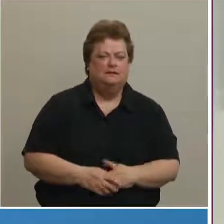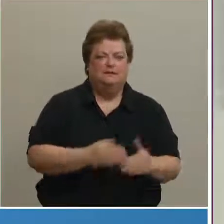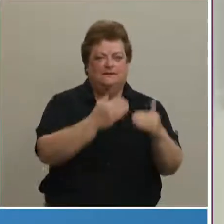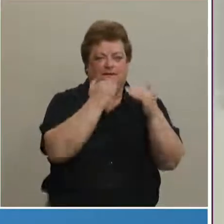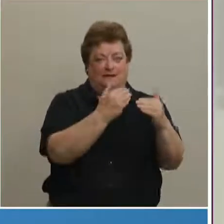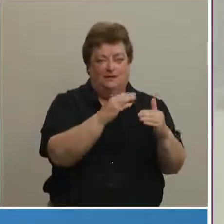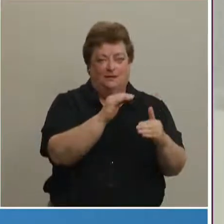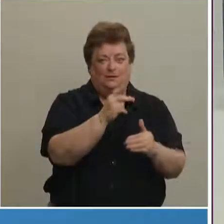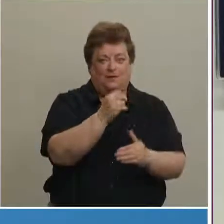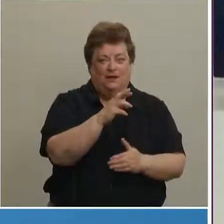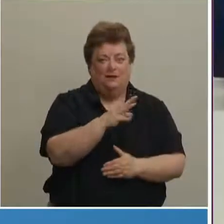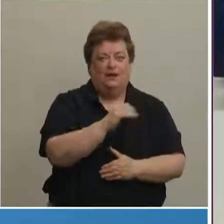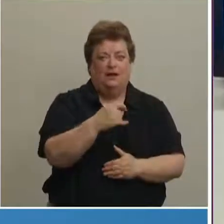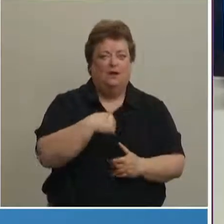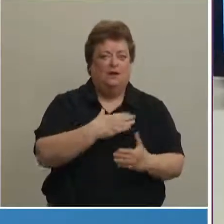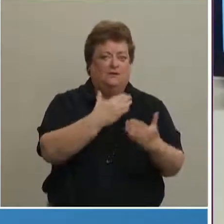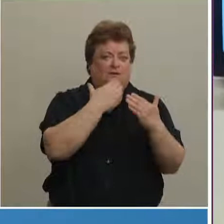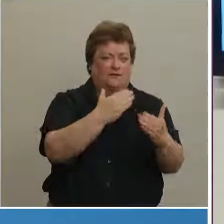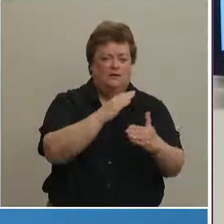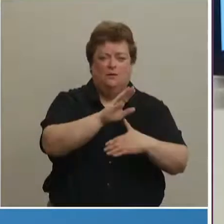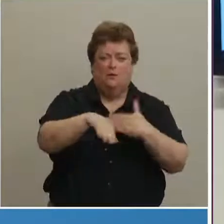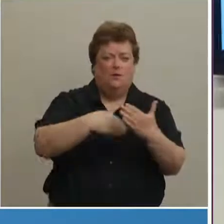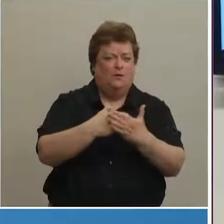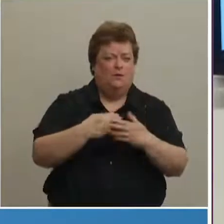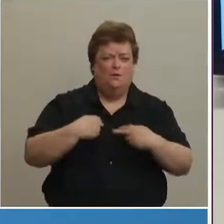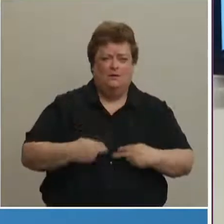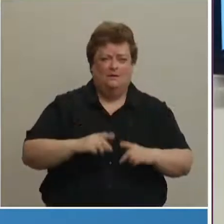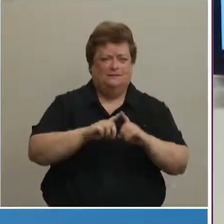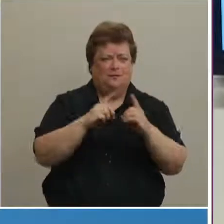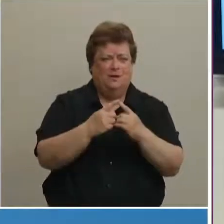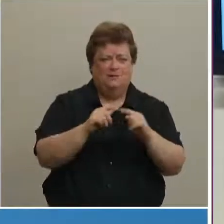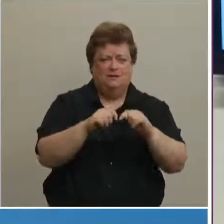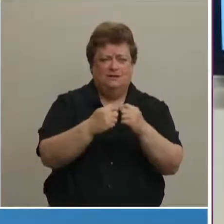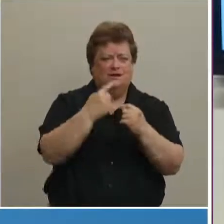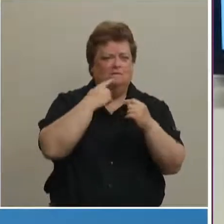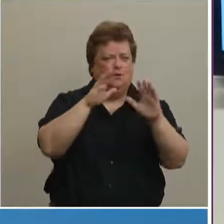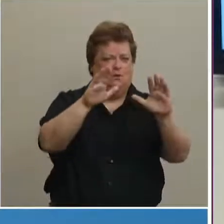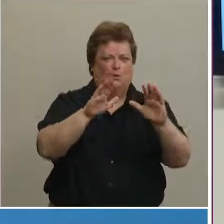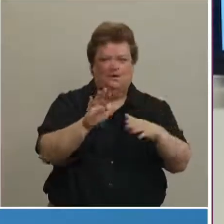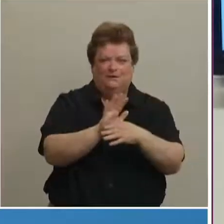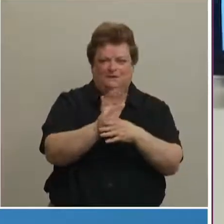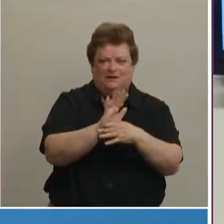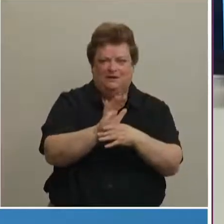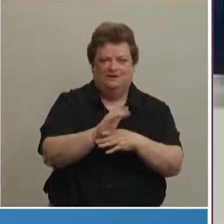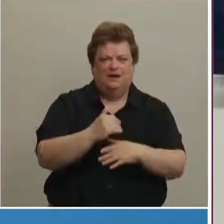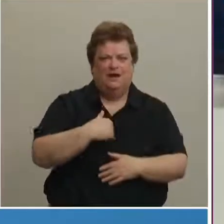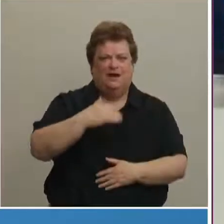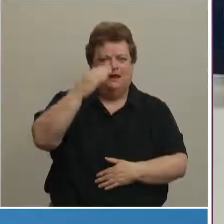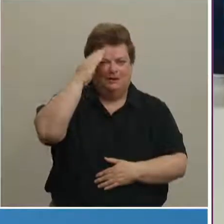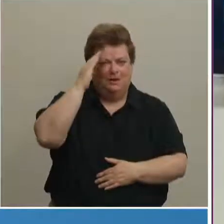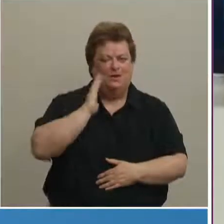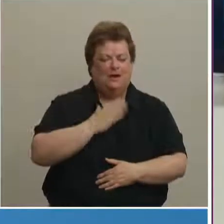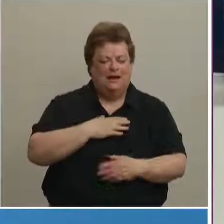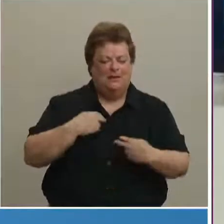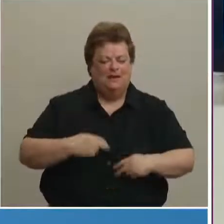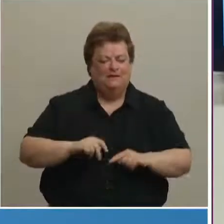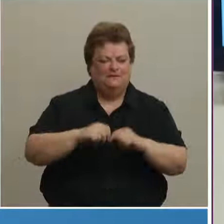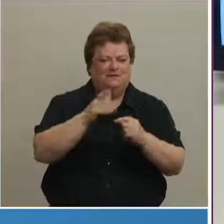Thank you, Mayor, and thank you to the team for a great video. I know our health team will really appreciate